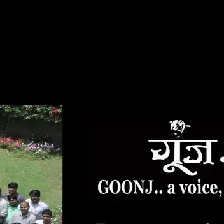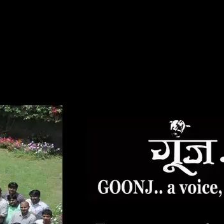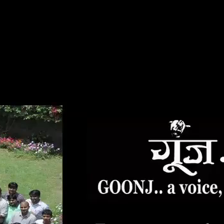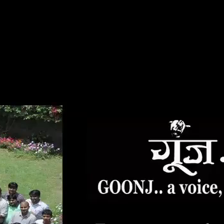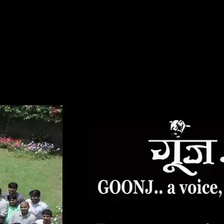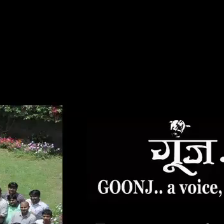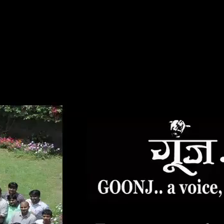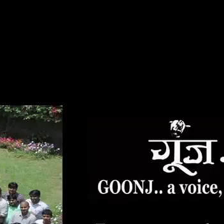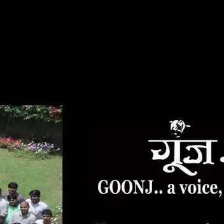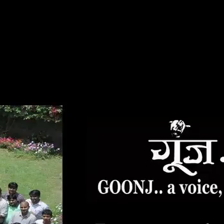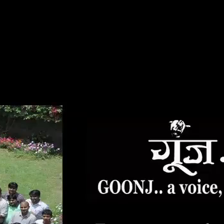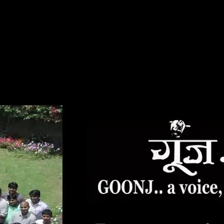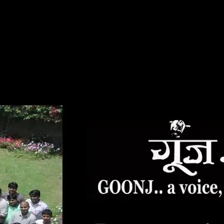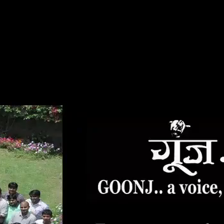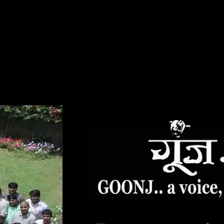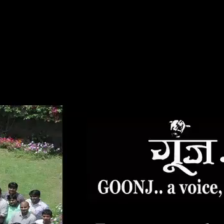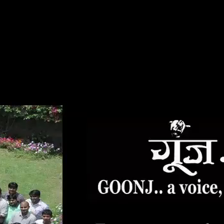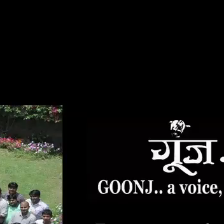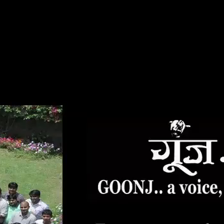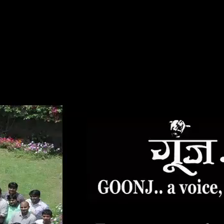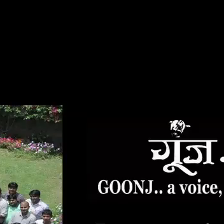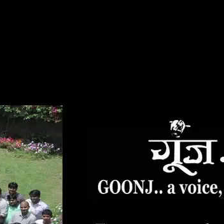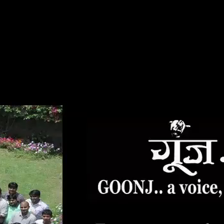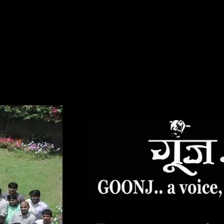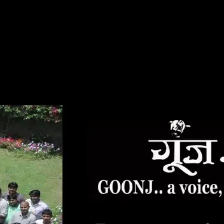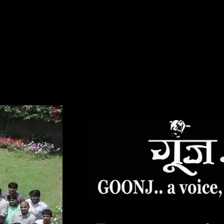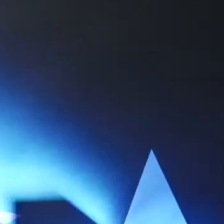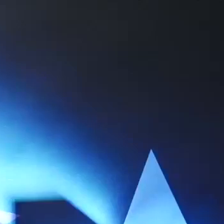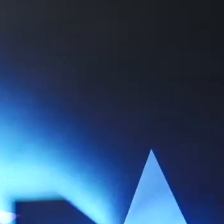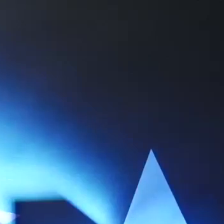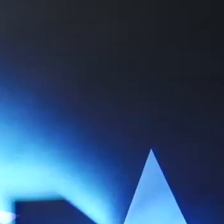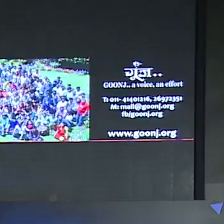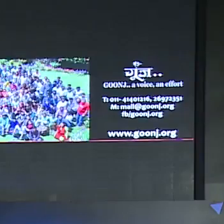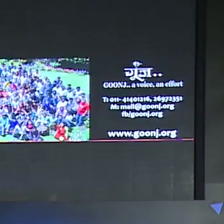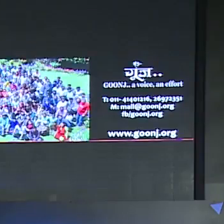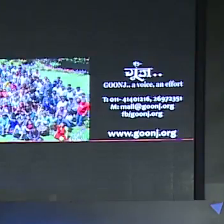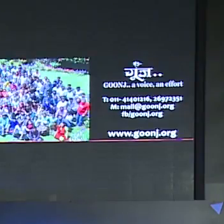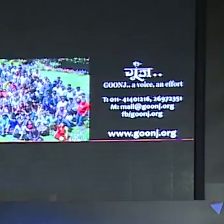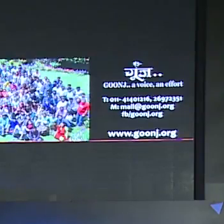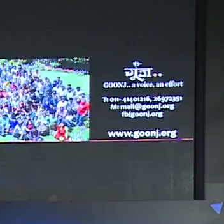people. It will take its own time, but these are needed. Thank you very much. This is what we're trying to do.